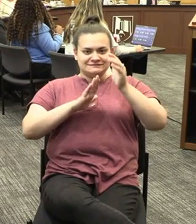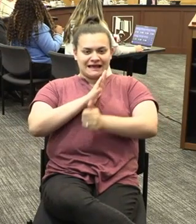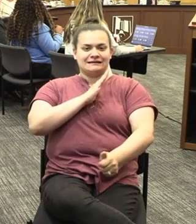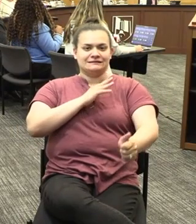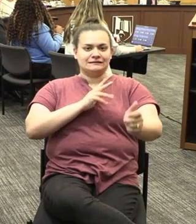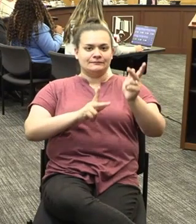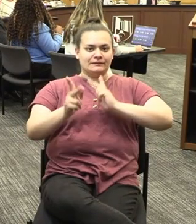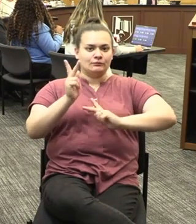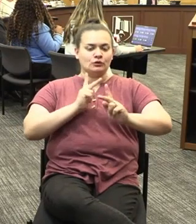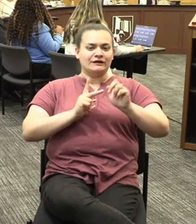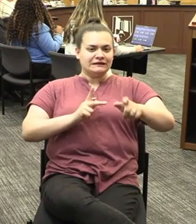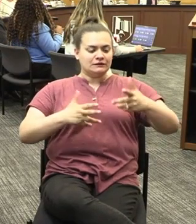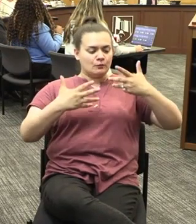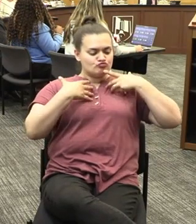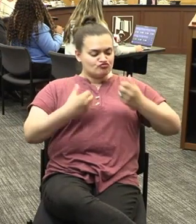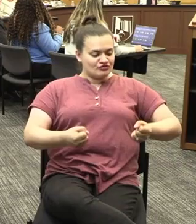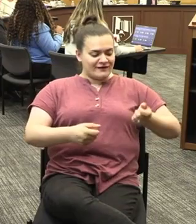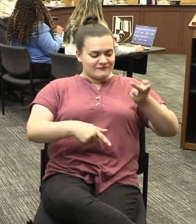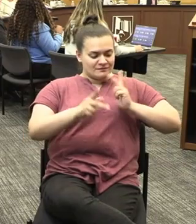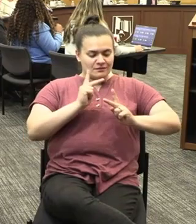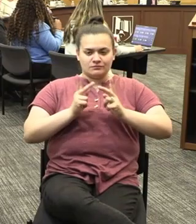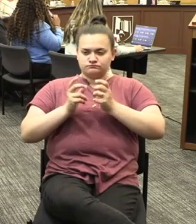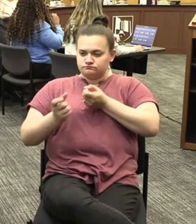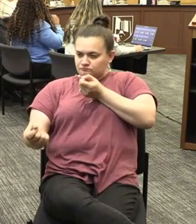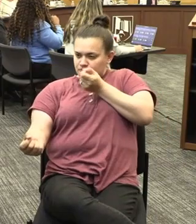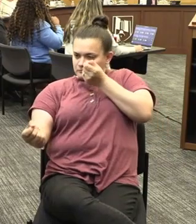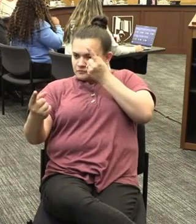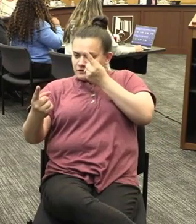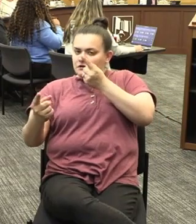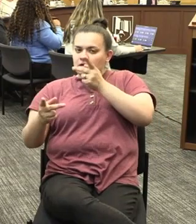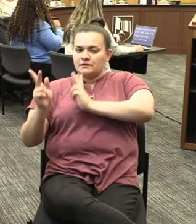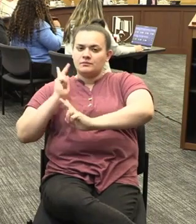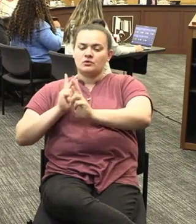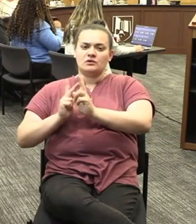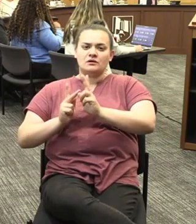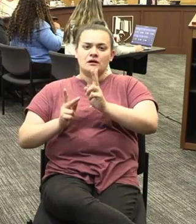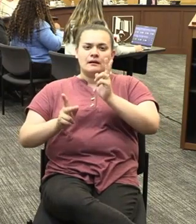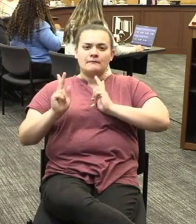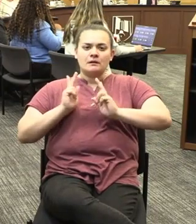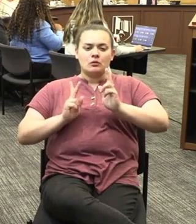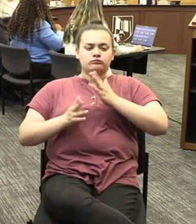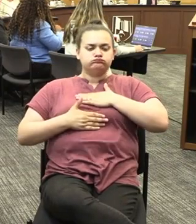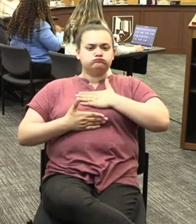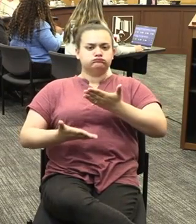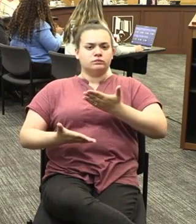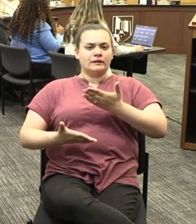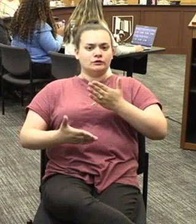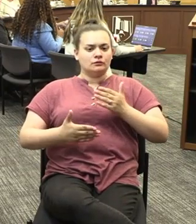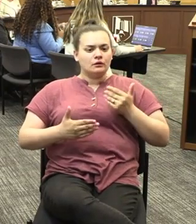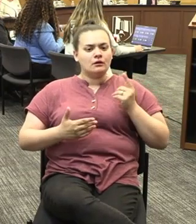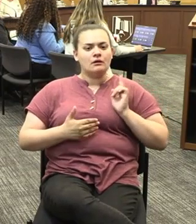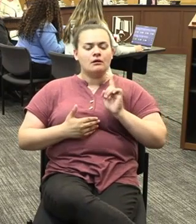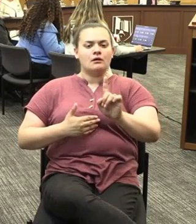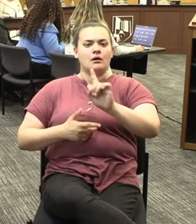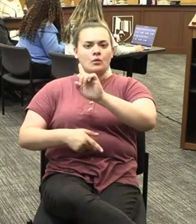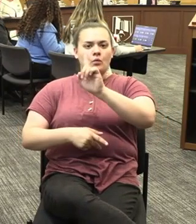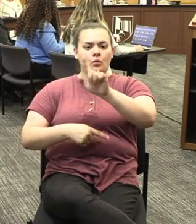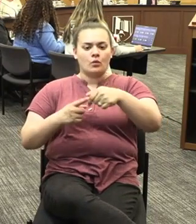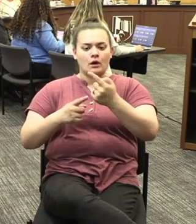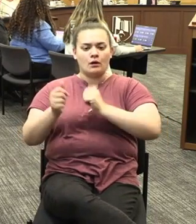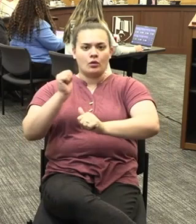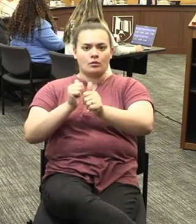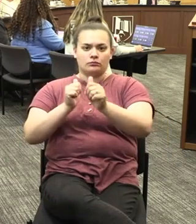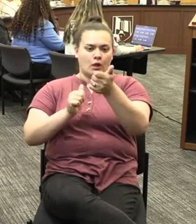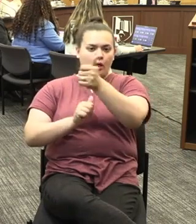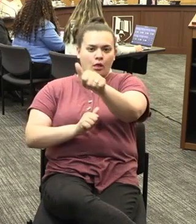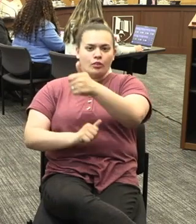needs courageous people, compassionate people, people willing to step forward when others step back. Too many people spend